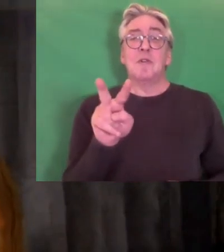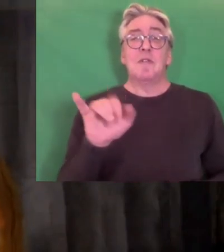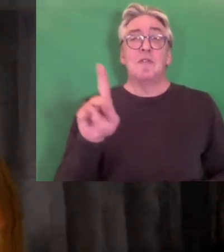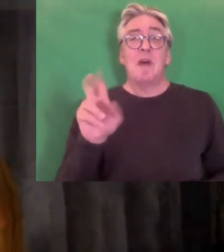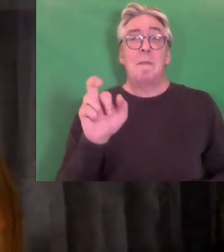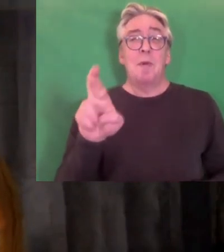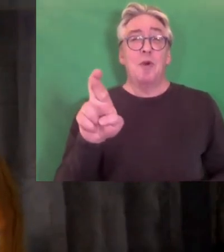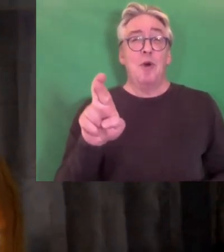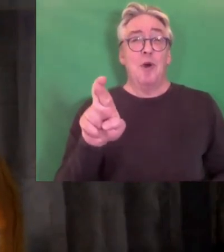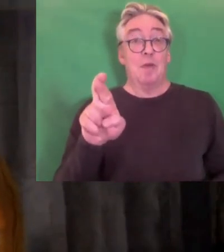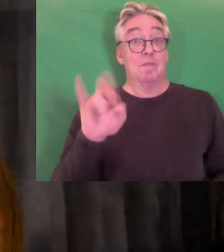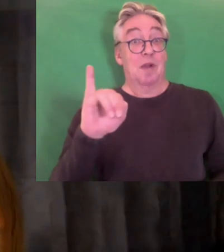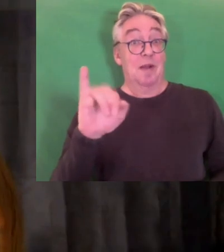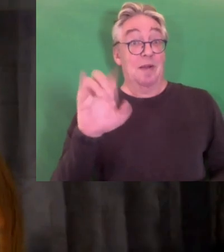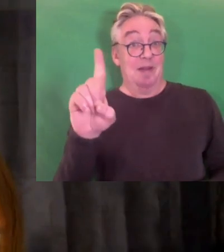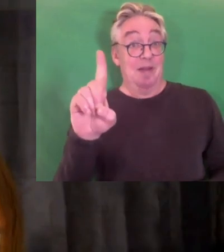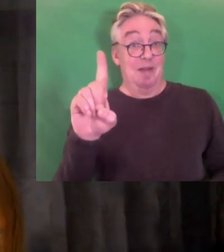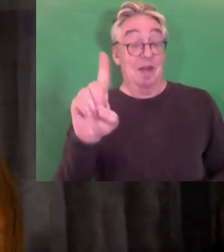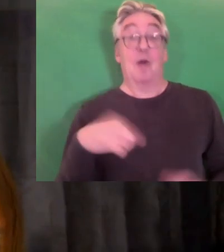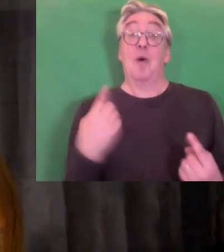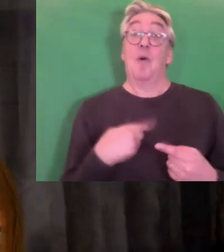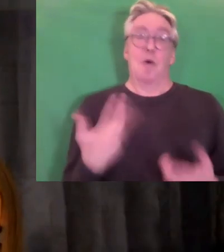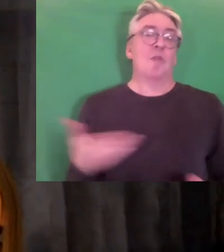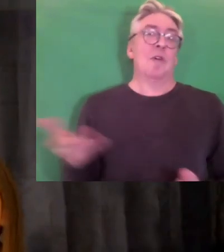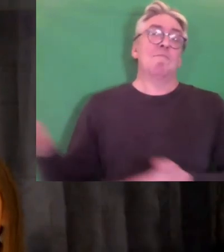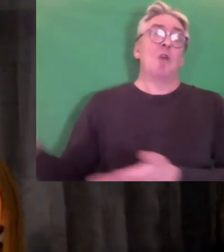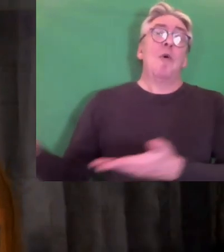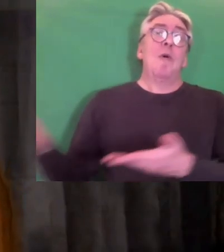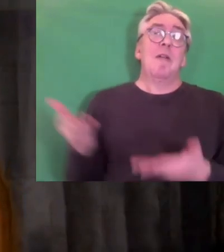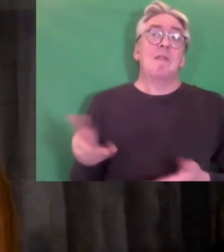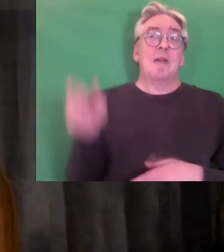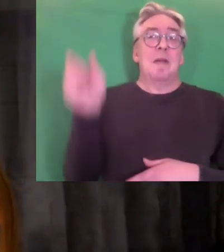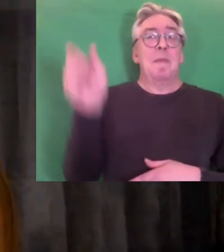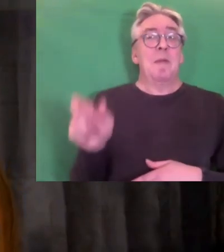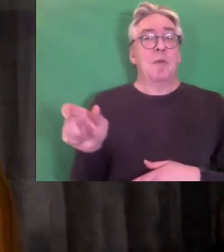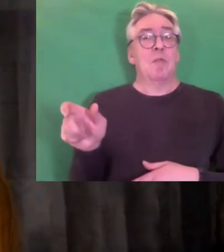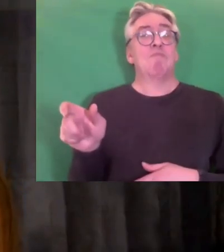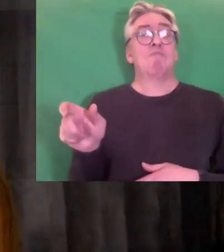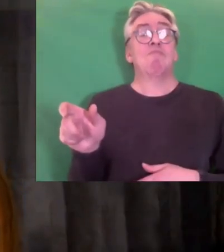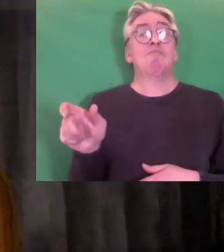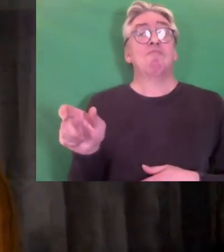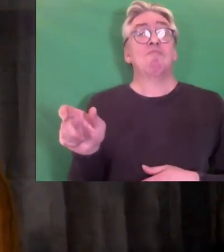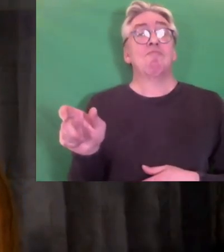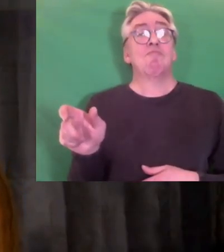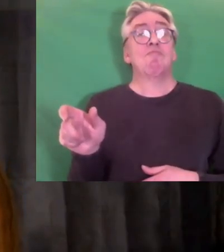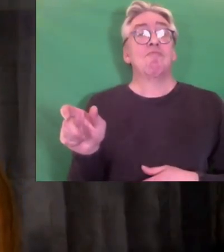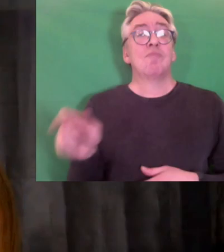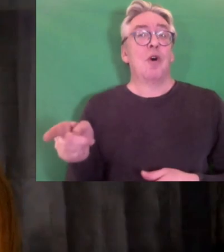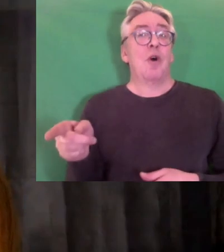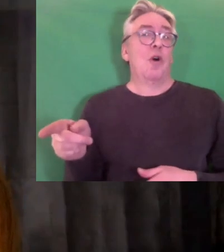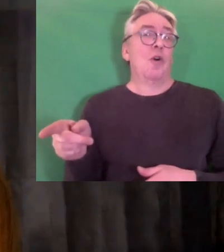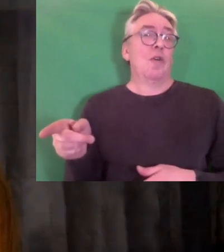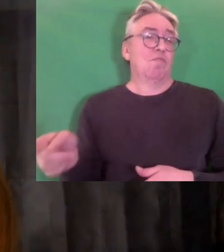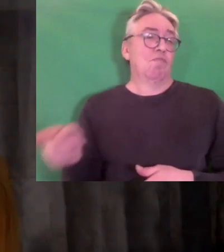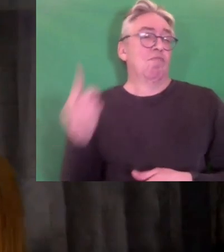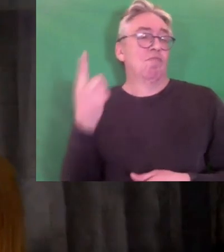some streamers and disabled gamer, podcaster, whatever, who're going to speak about